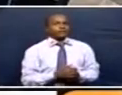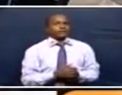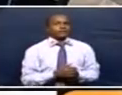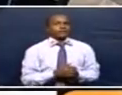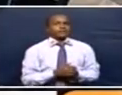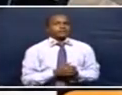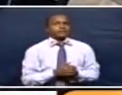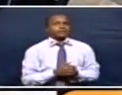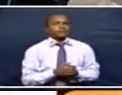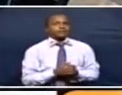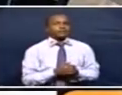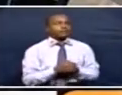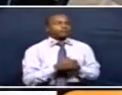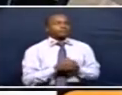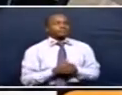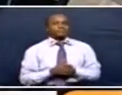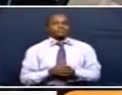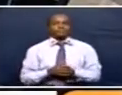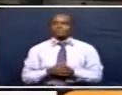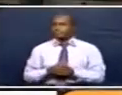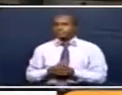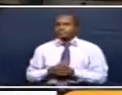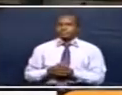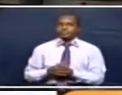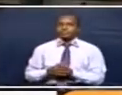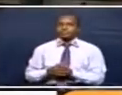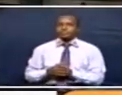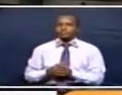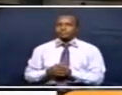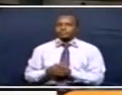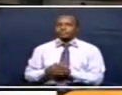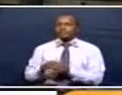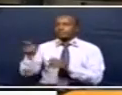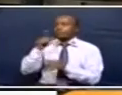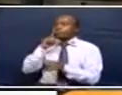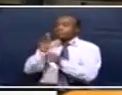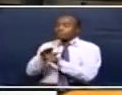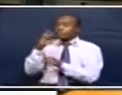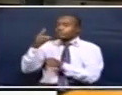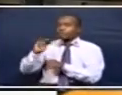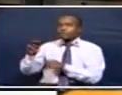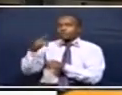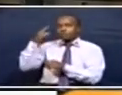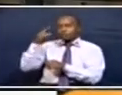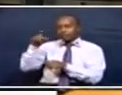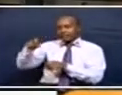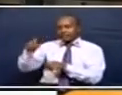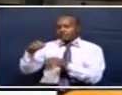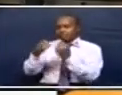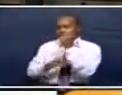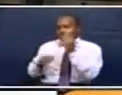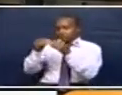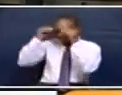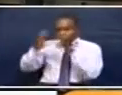is not in a hurry. Yeah. Mm. Muya, you say, Mutua promised 2 million to the needy students from the